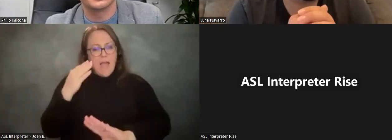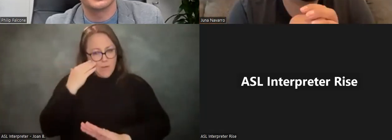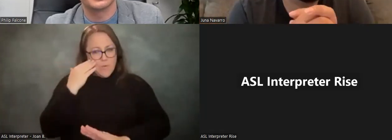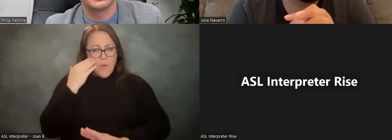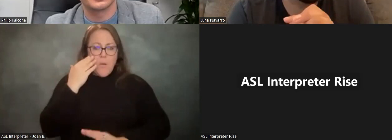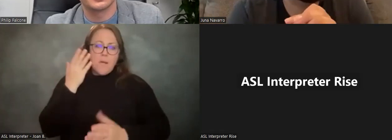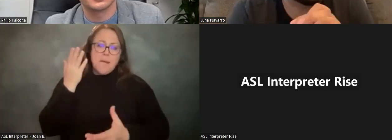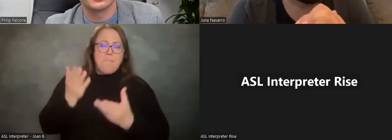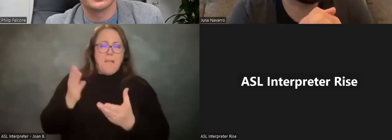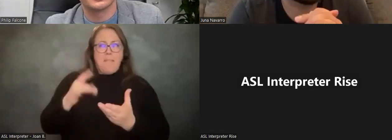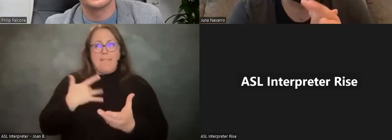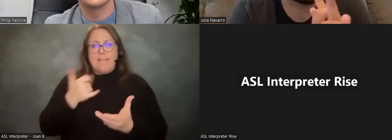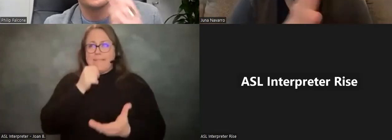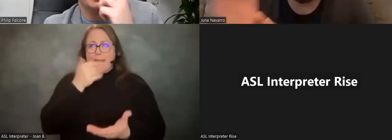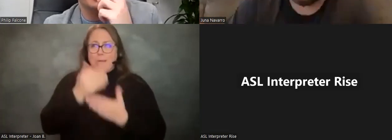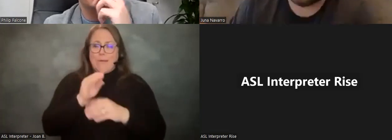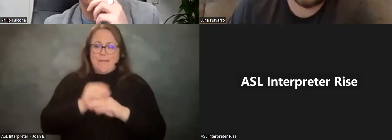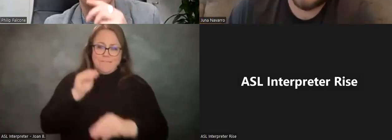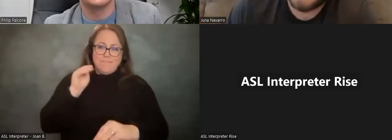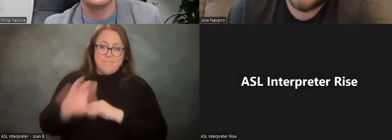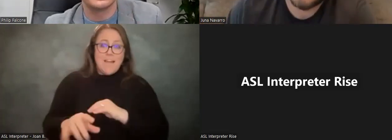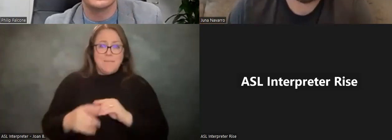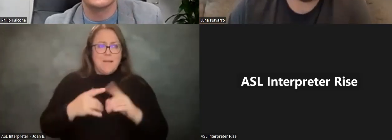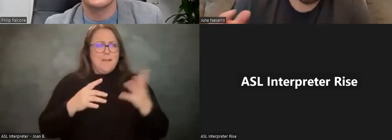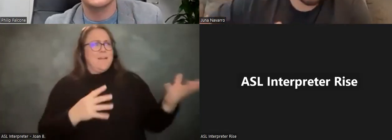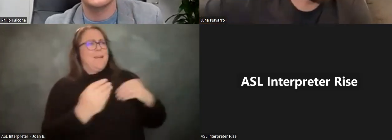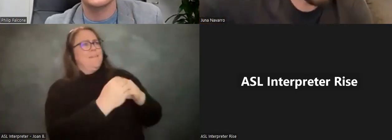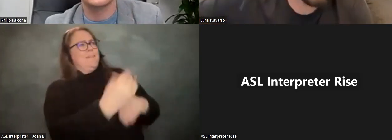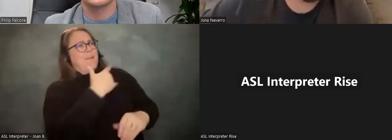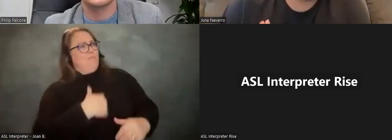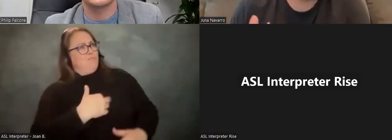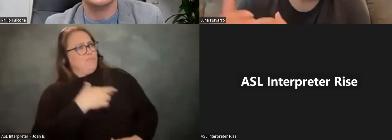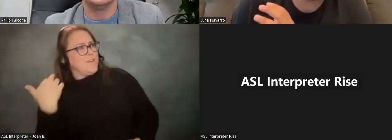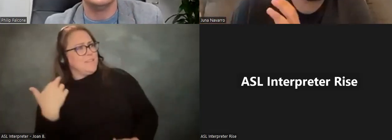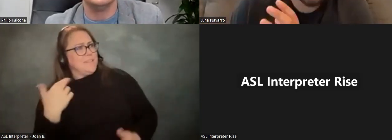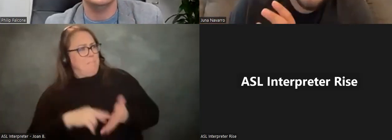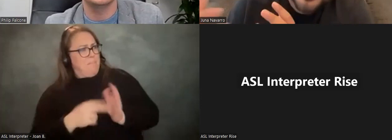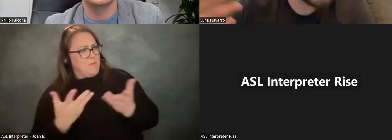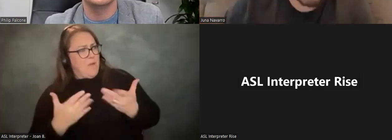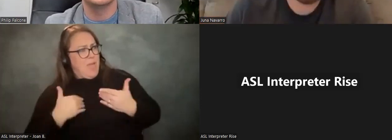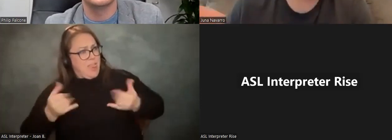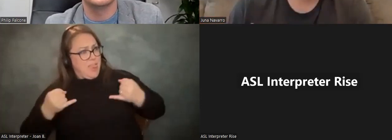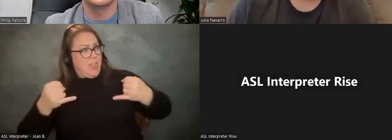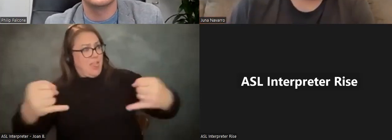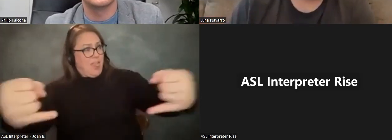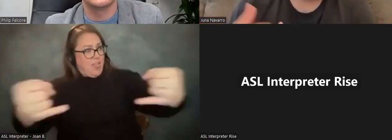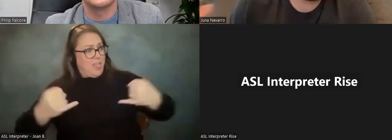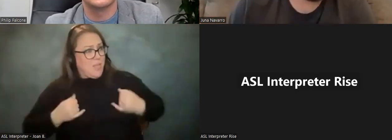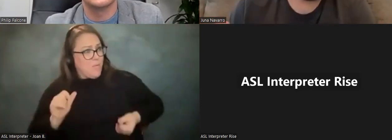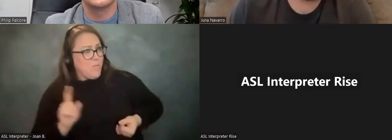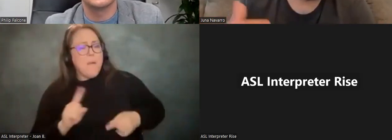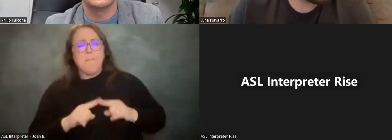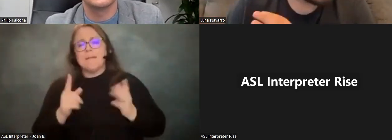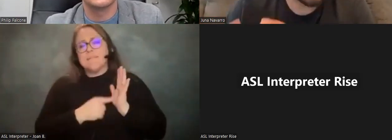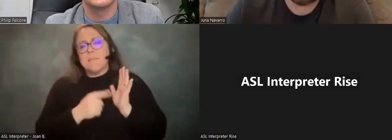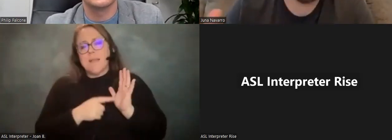not the best advice, and like, oh my gosh, like, what do you mean take risks? Like how far you take that, but meaning like take subtle risk, but be